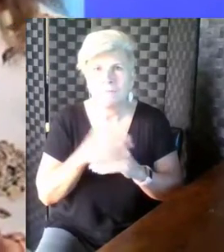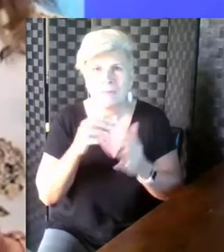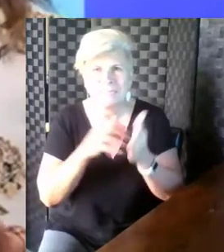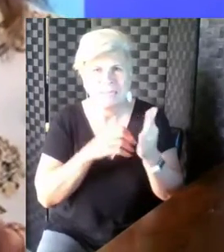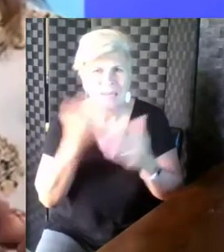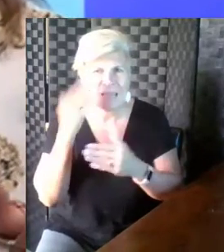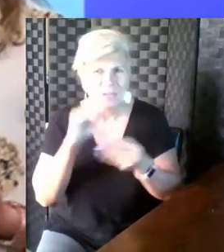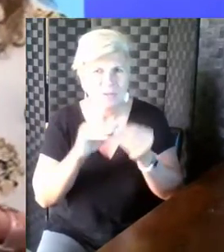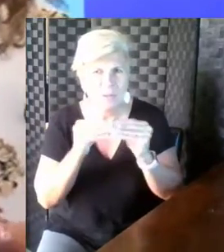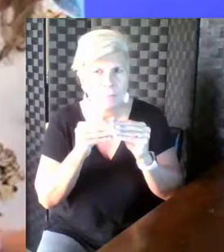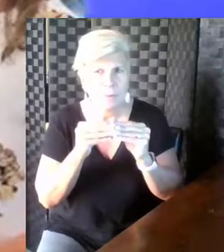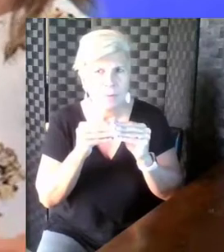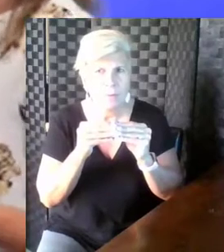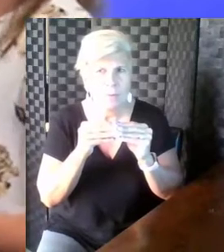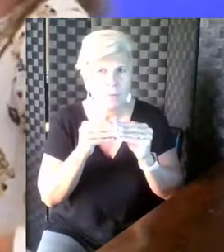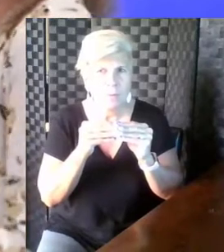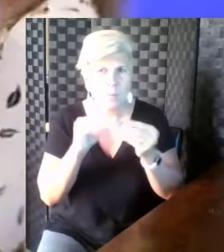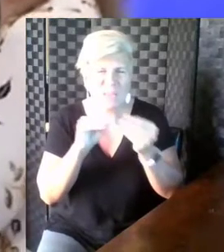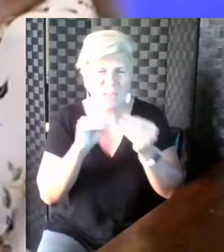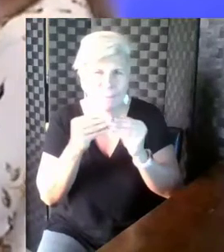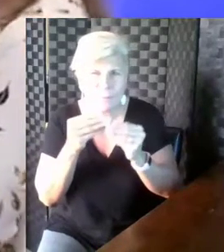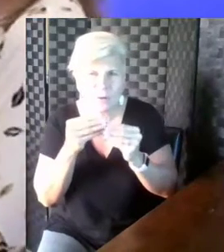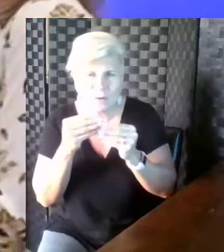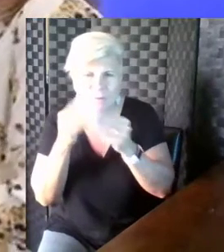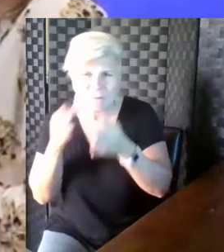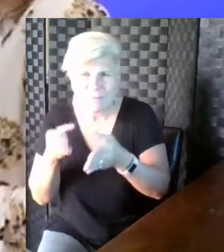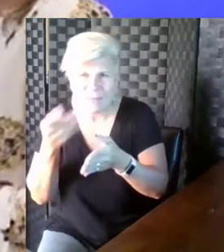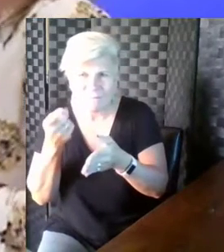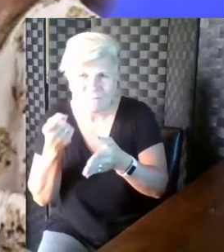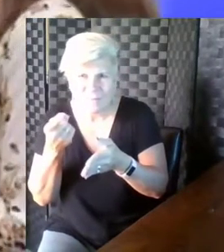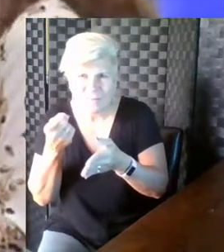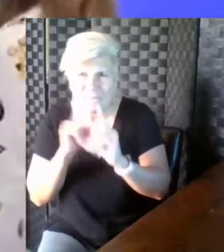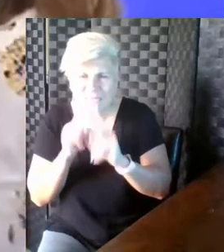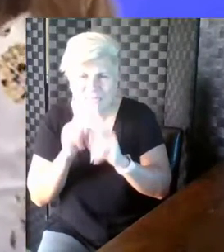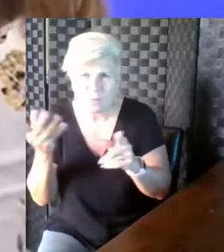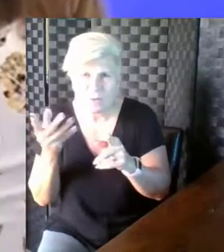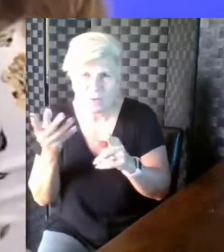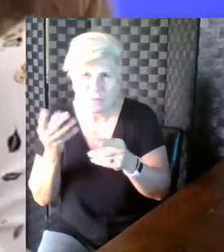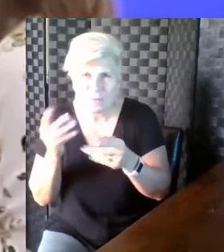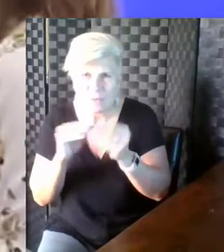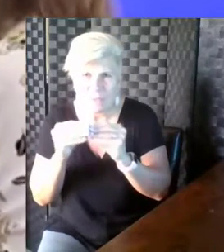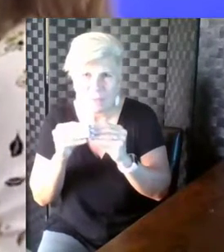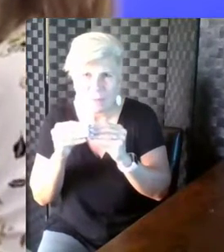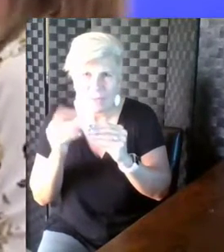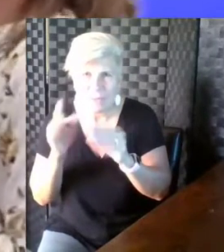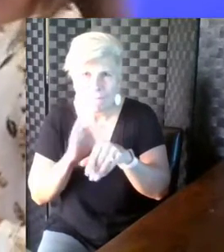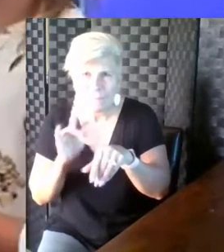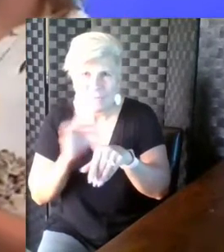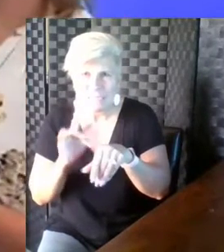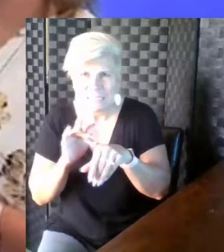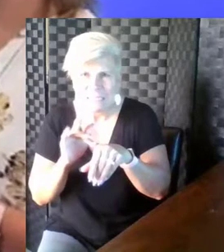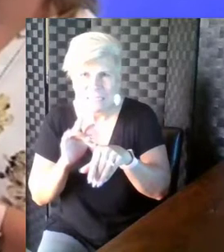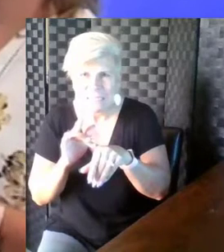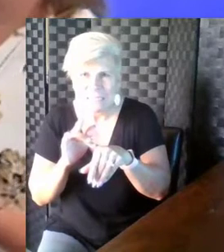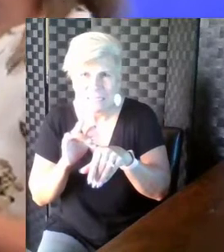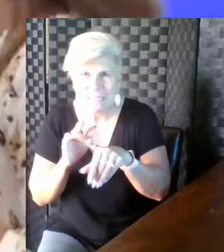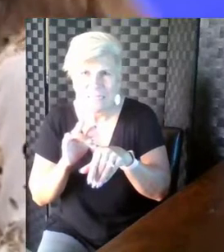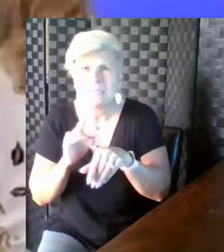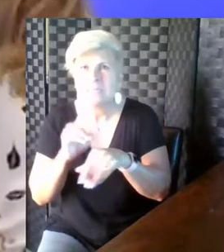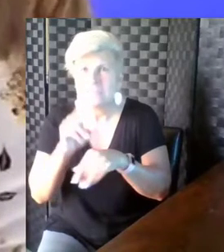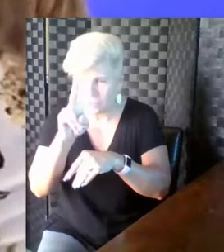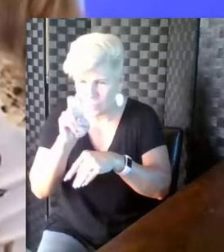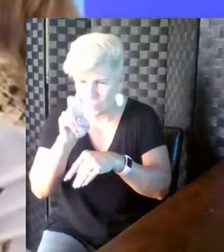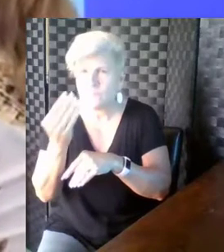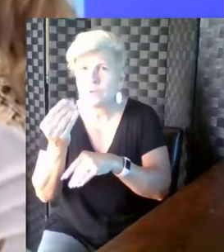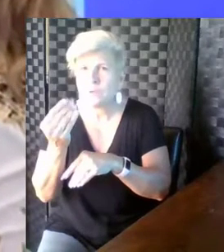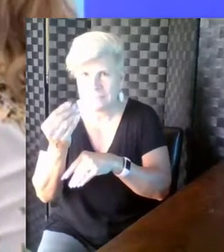I take away my unknown number, what number will I find? What will my answer be? What number is missing?